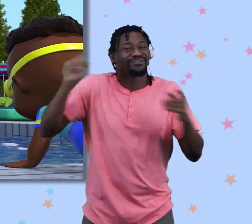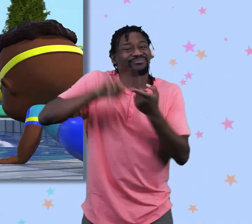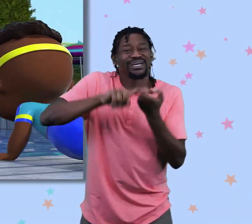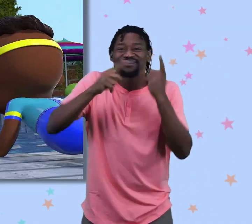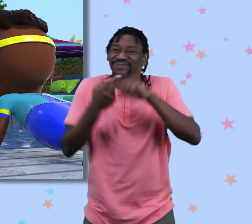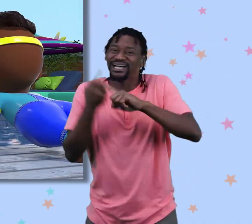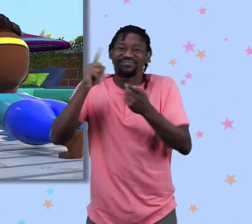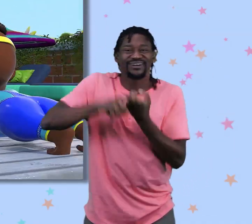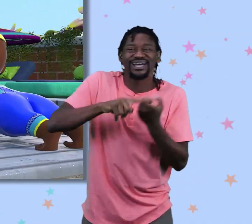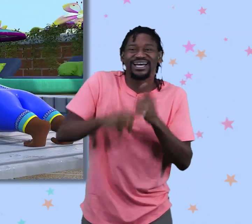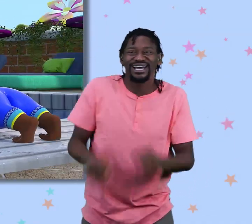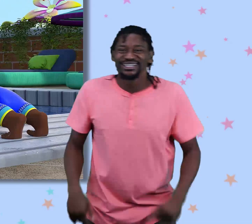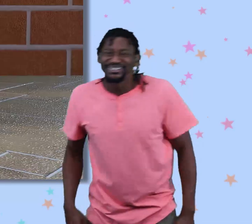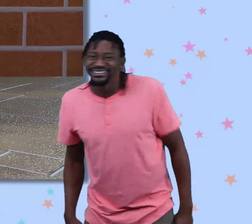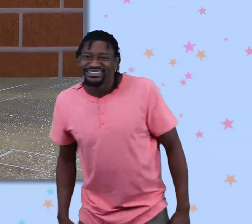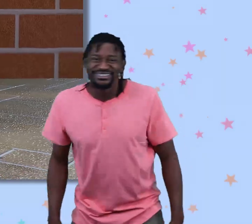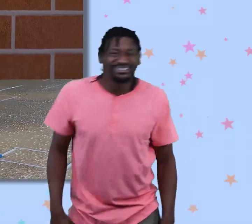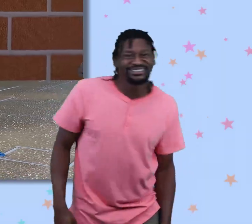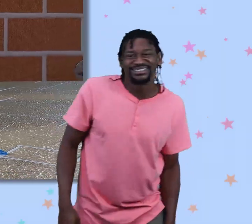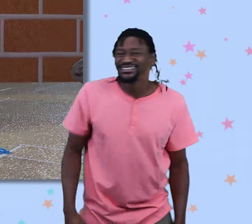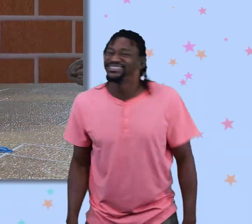and race with my friend Jay.